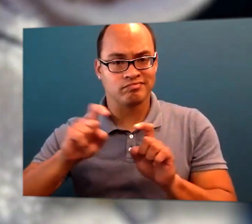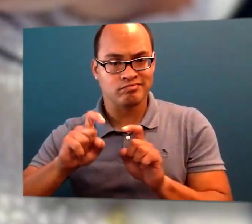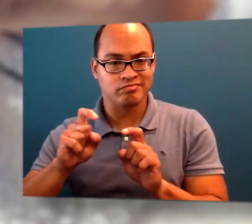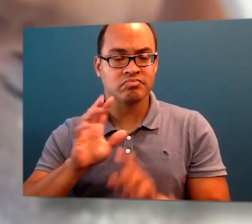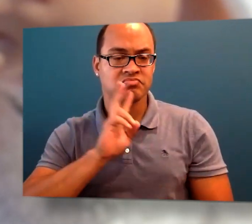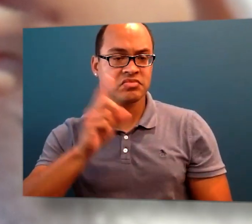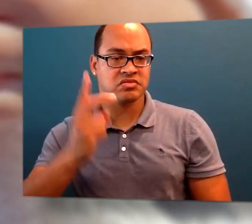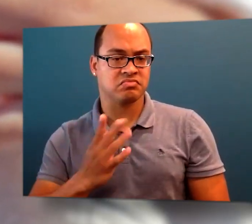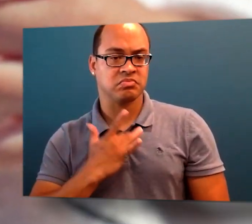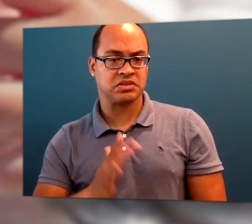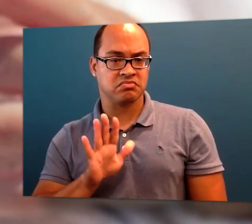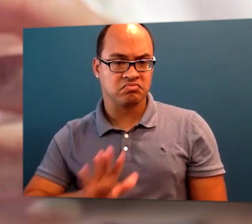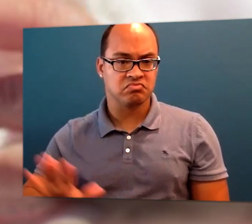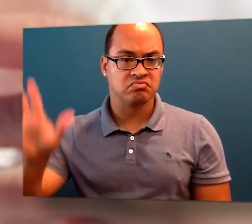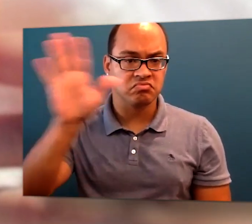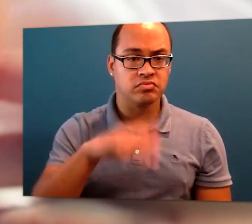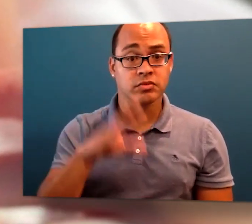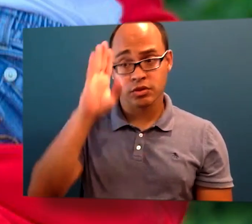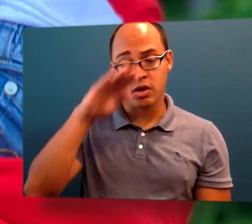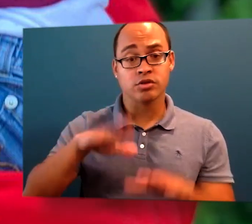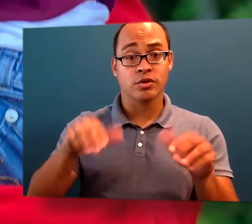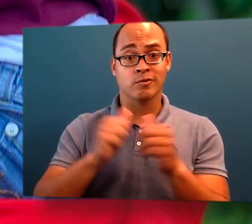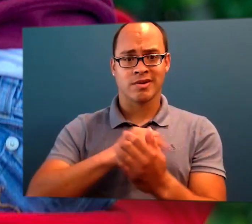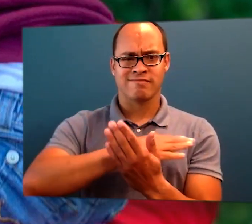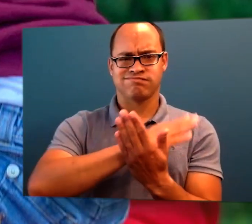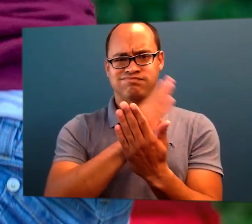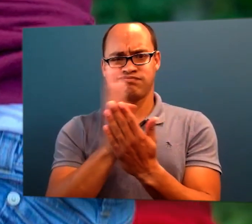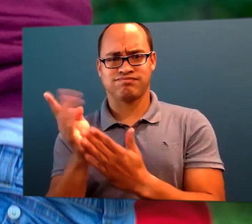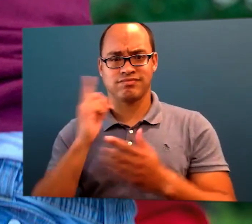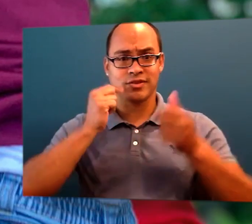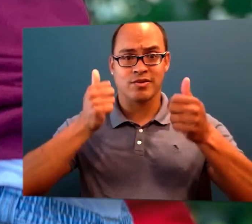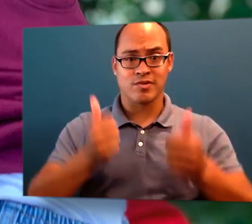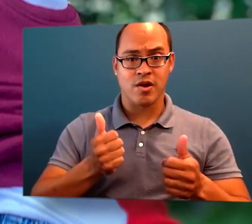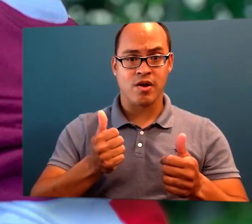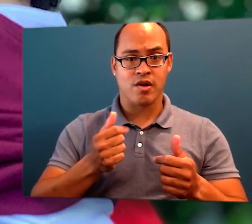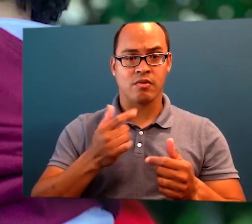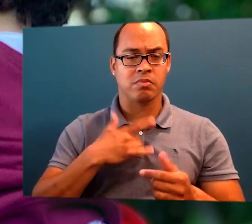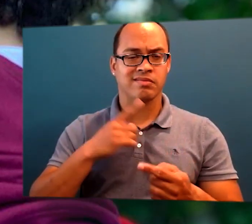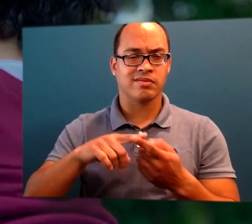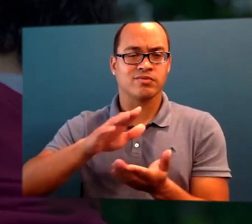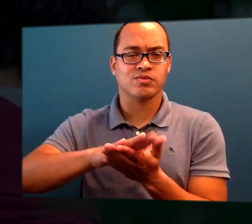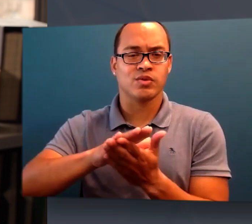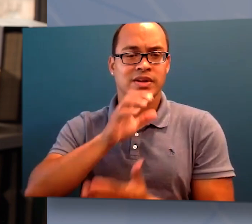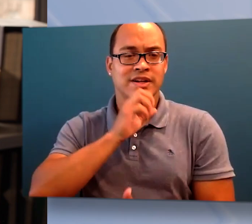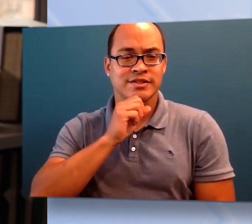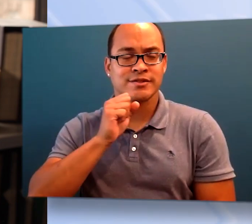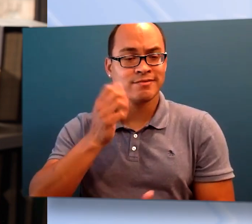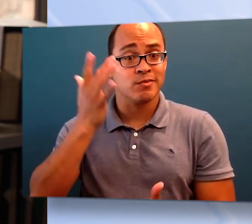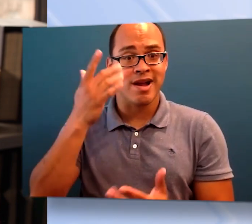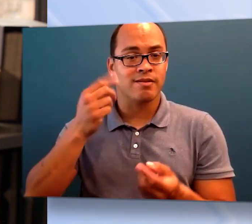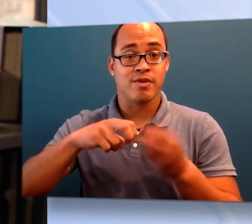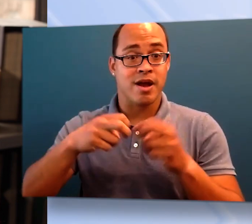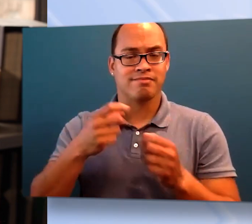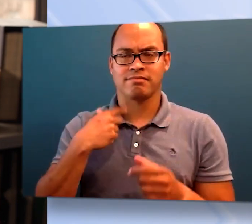2.5 years. And children with lesser degrees of hearing loss, it was not until school age. Well, what was the problem? There